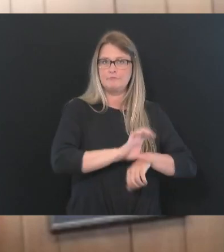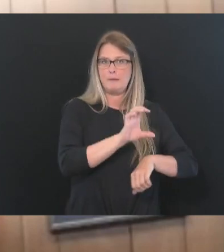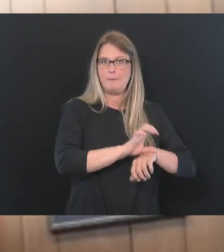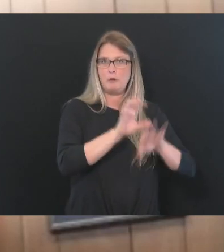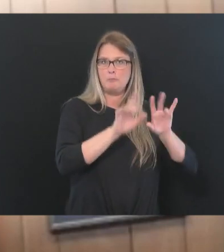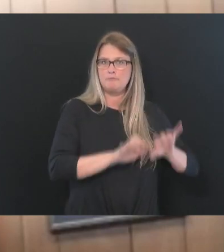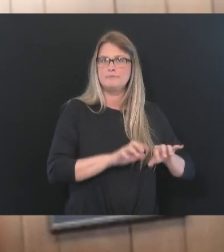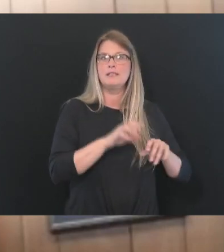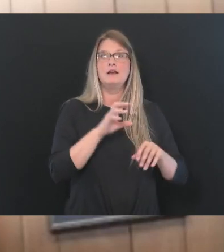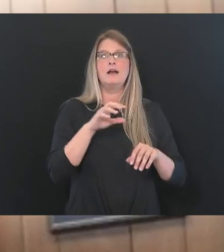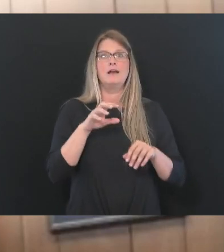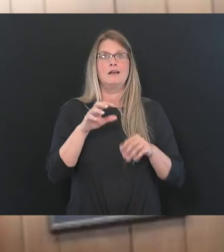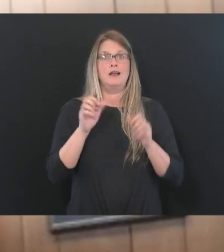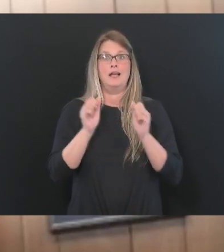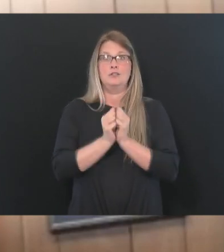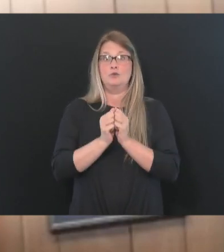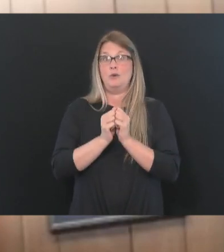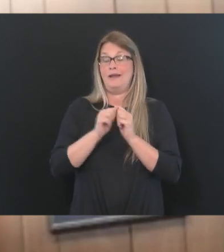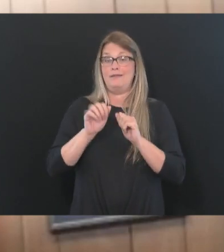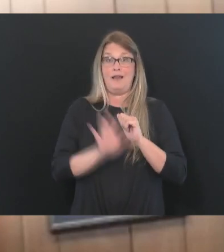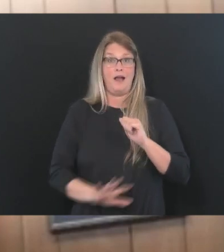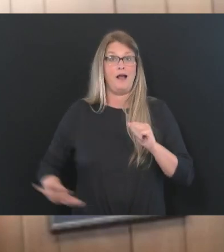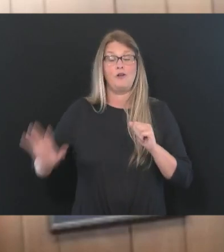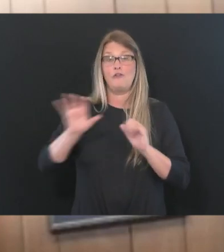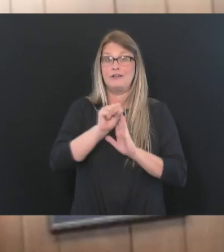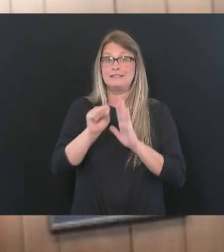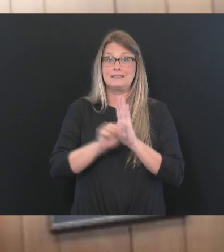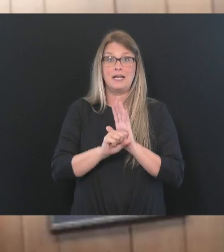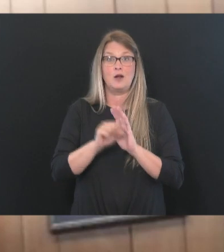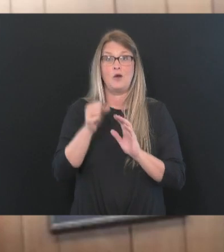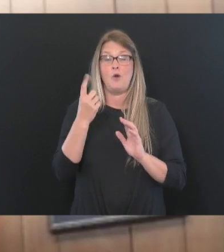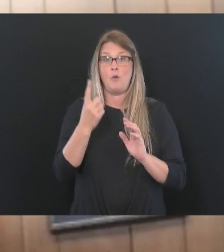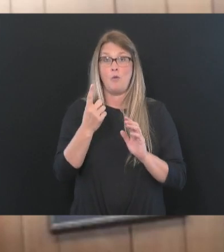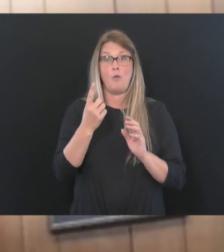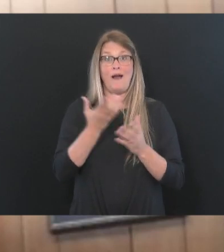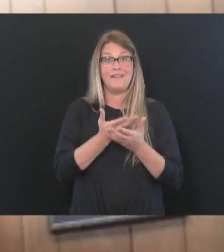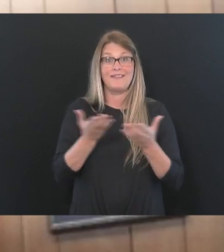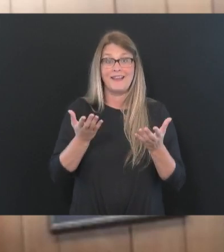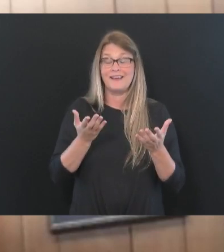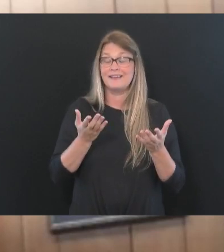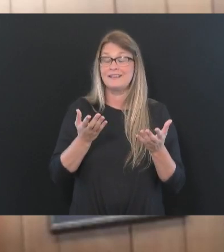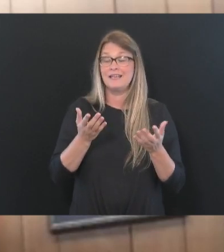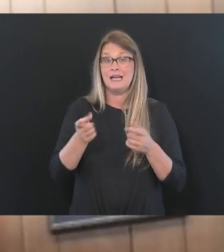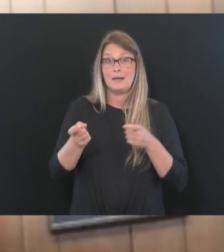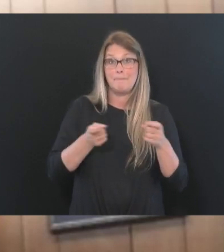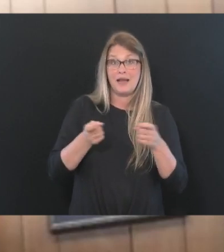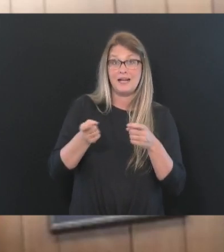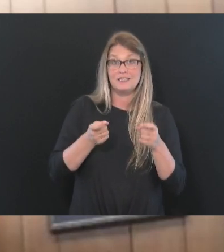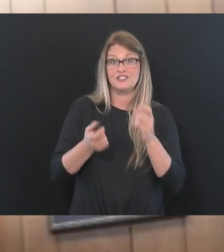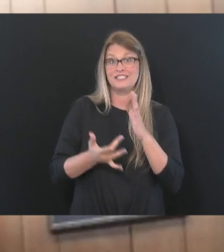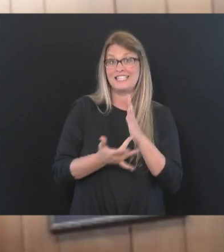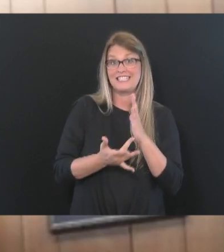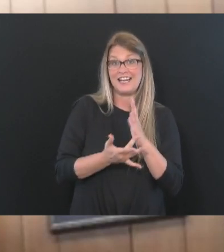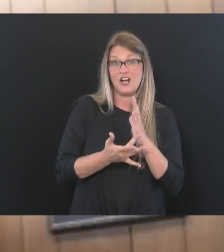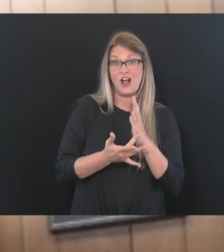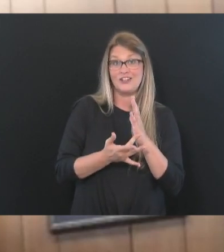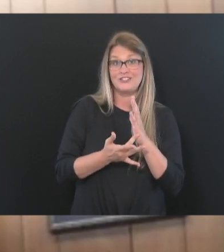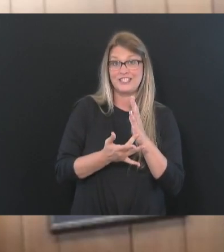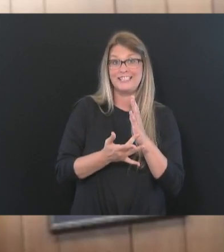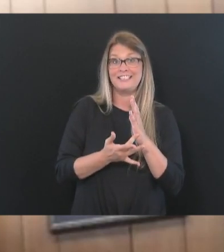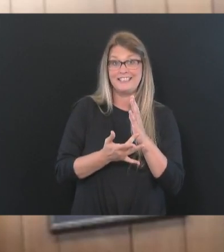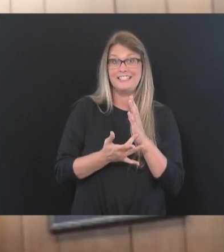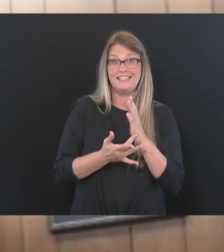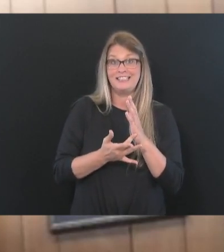the state. As Brian Abraham mentioned, one of the issues that we've got to manage with that is the technology to distribute and